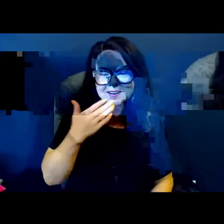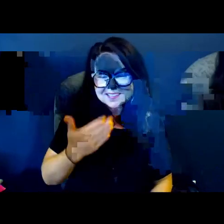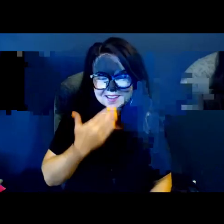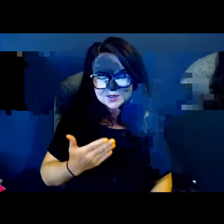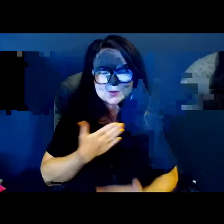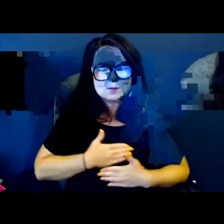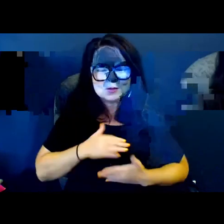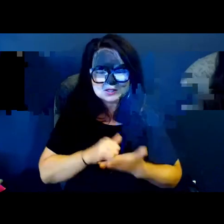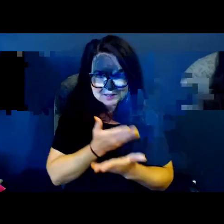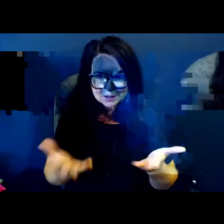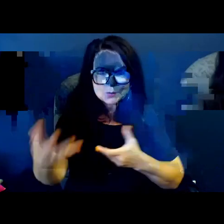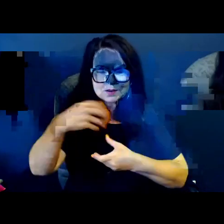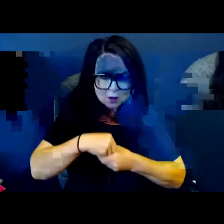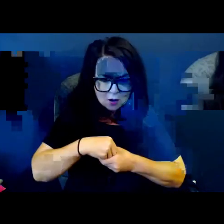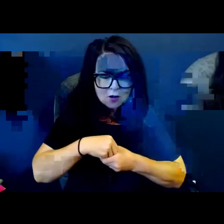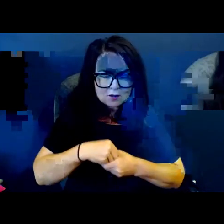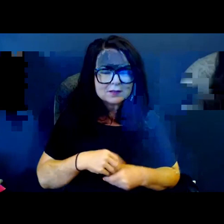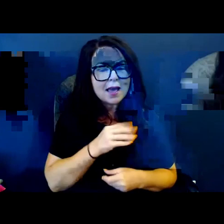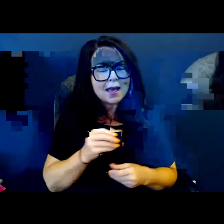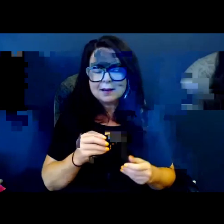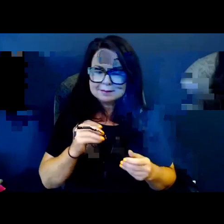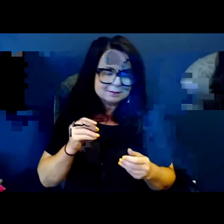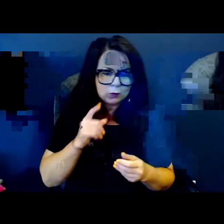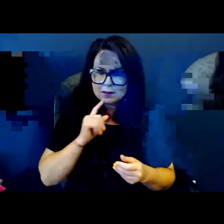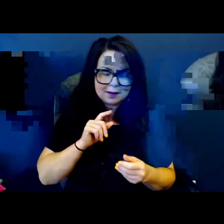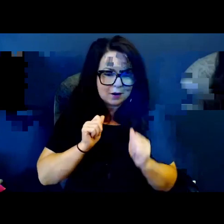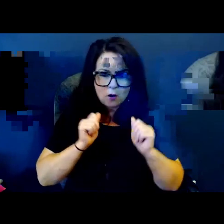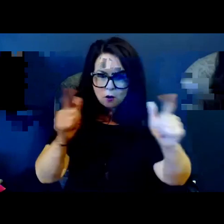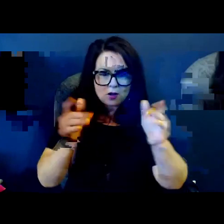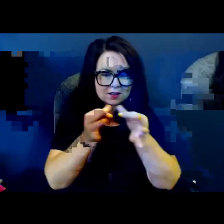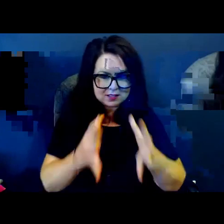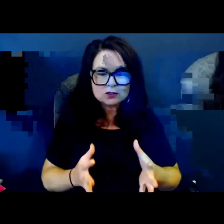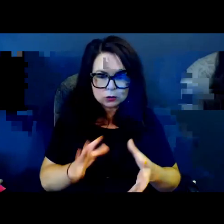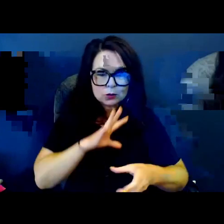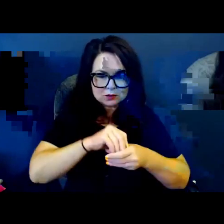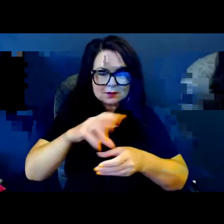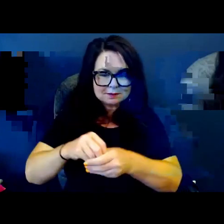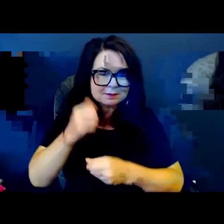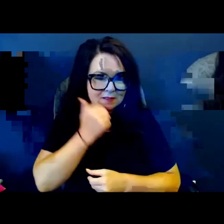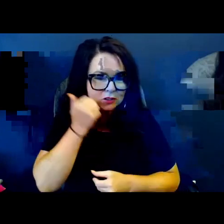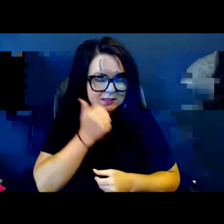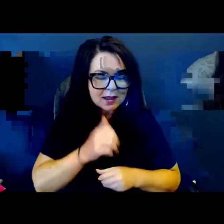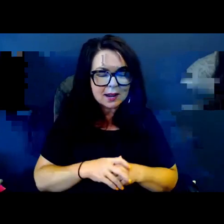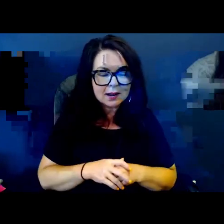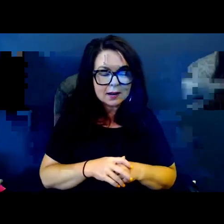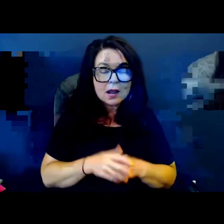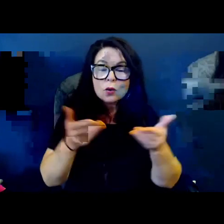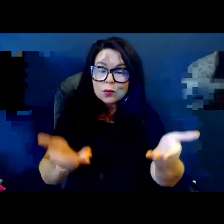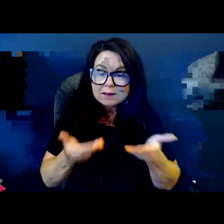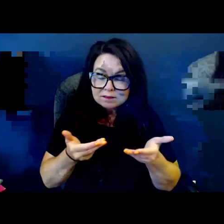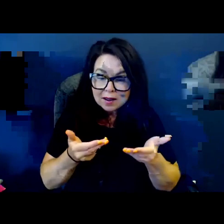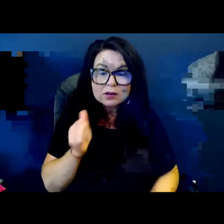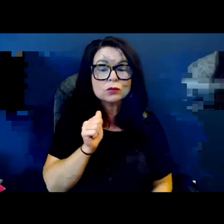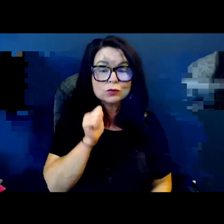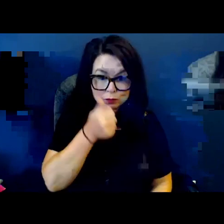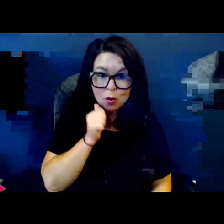involved, and all of the interpreters through all of our activities. And so we invite you to join in tomorrow